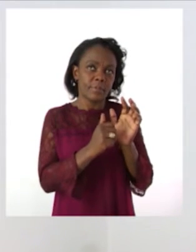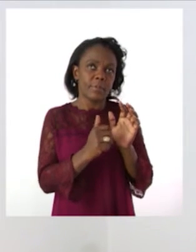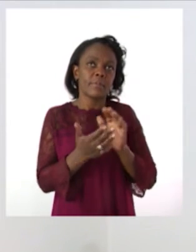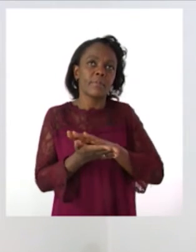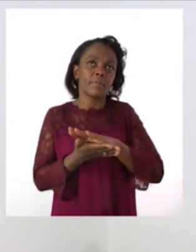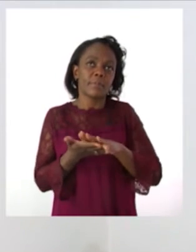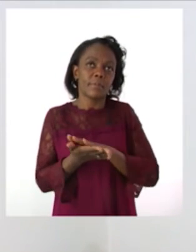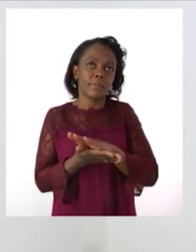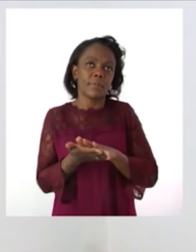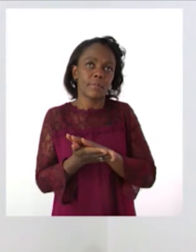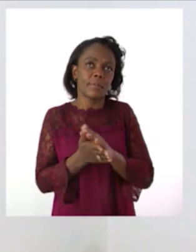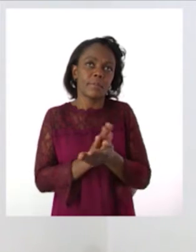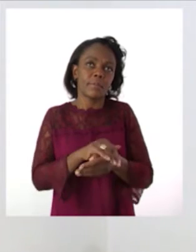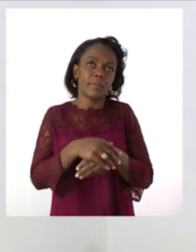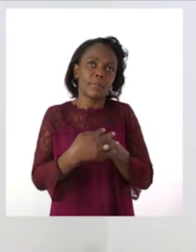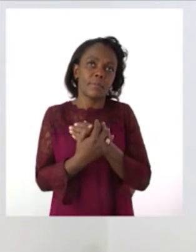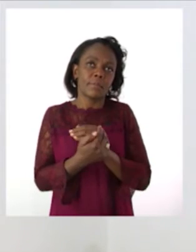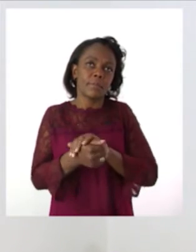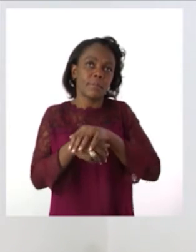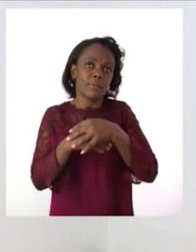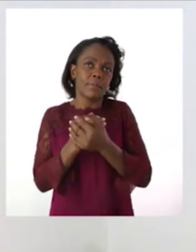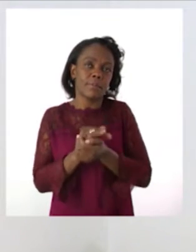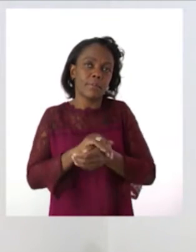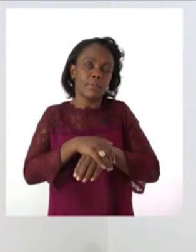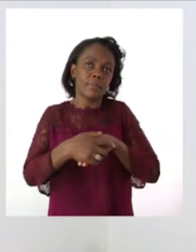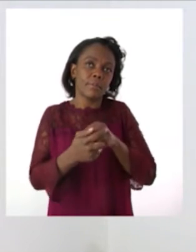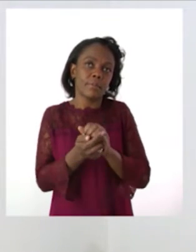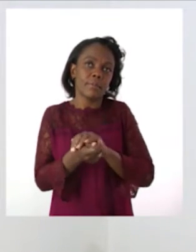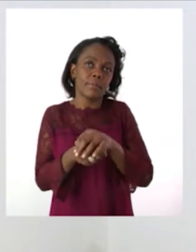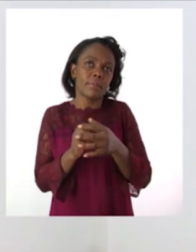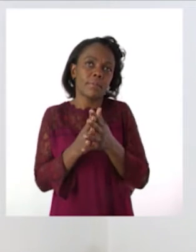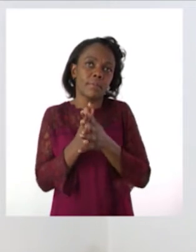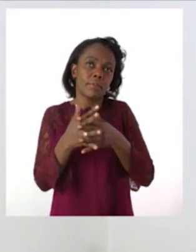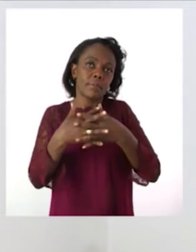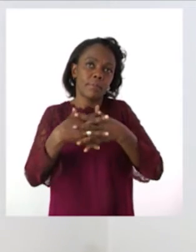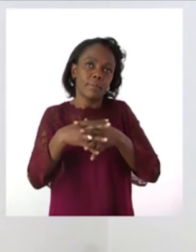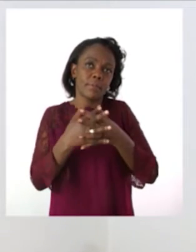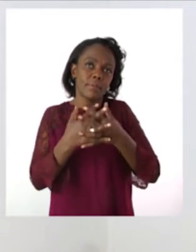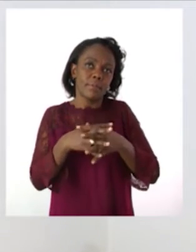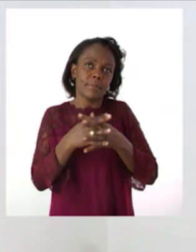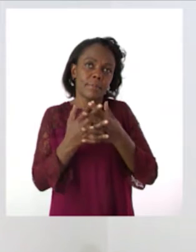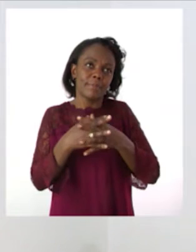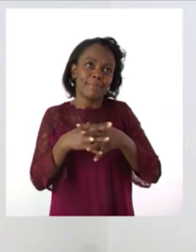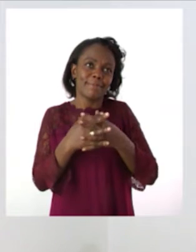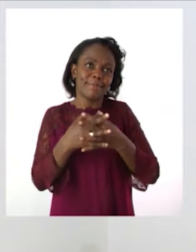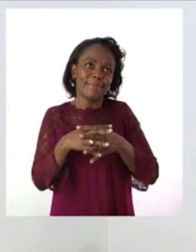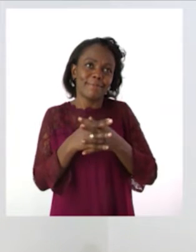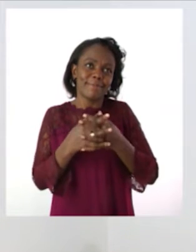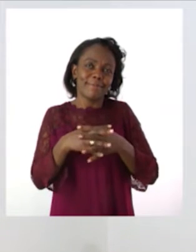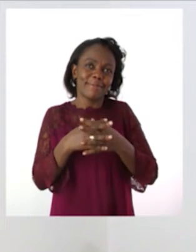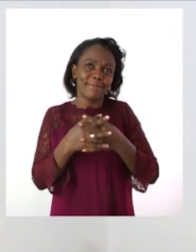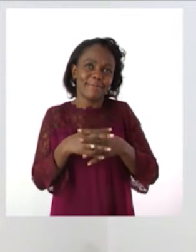There we go. Rub it in, rub it out nicely and through